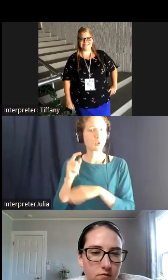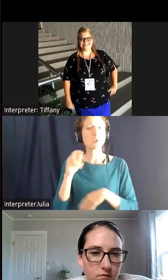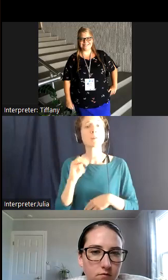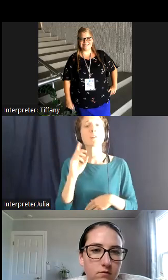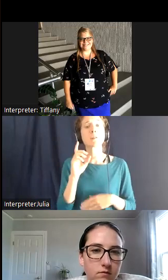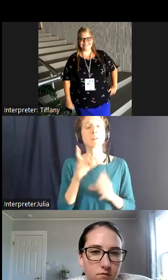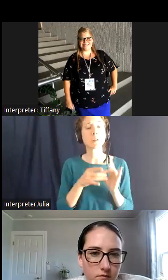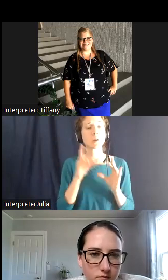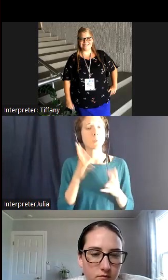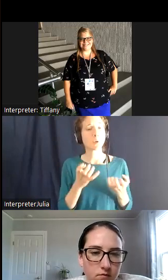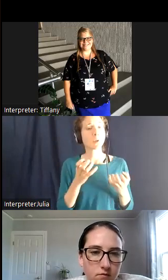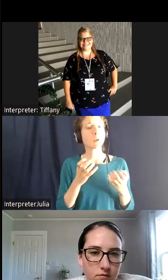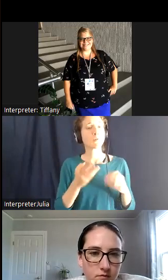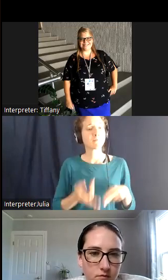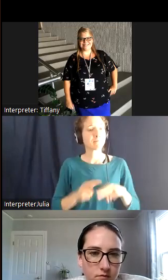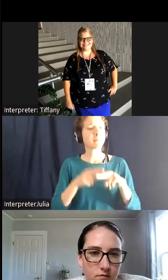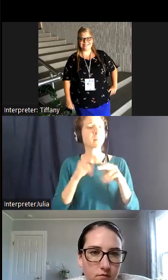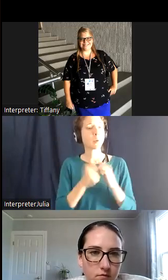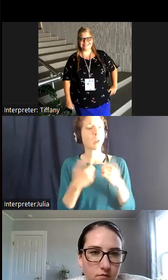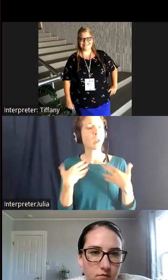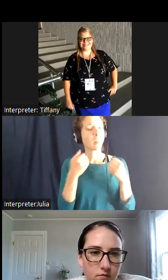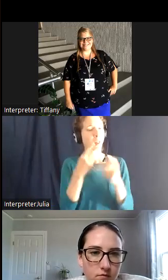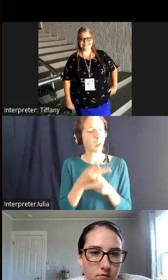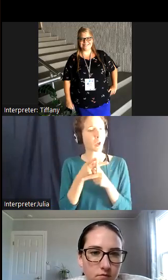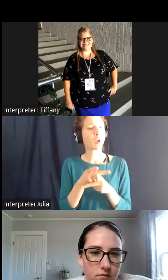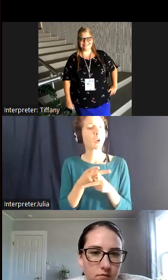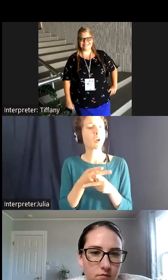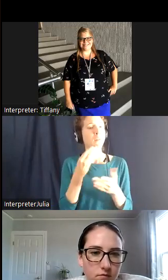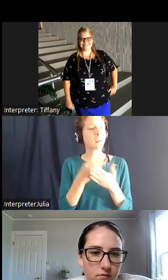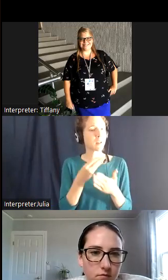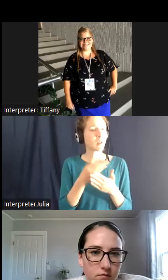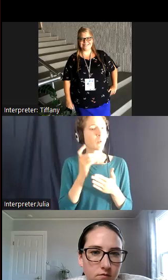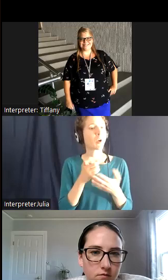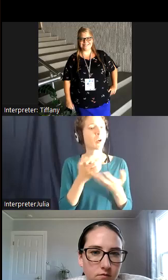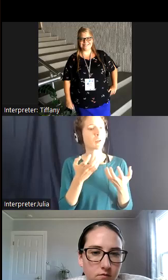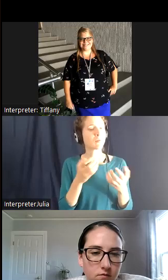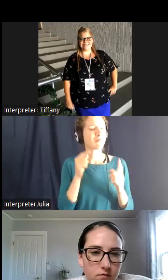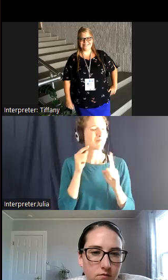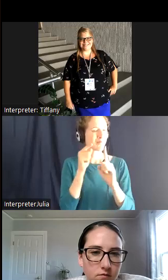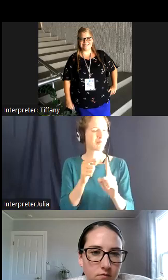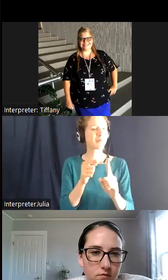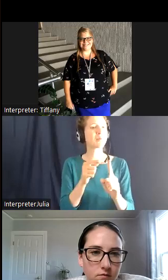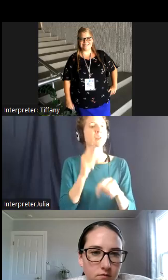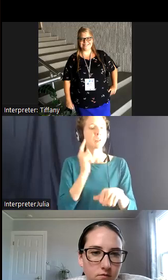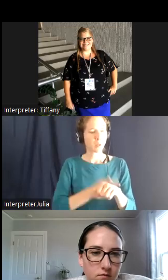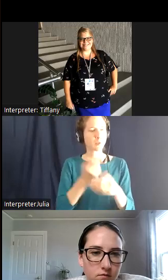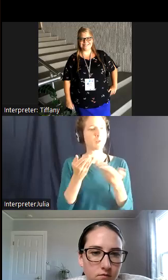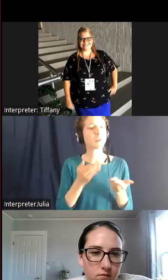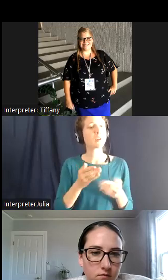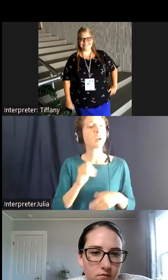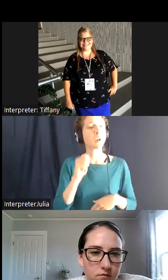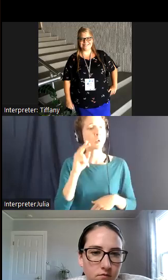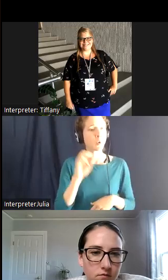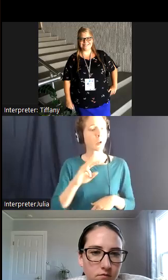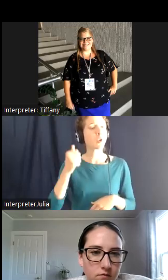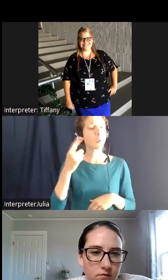healthcare policy and financing and work towards timely service. There was another question from Andrew. If the